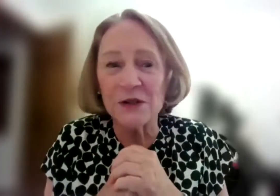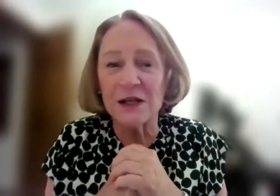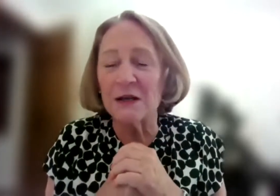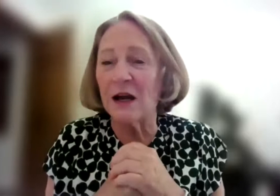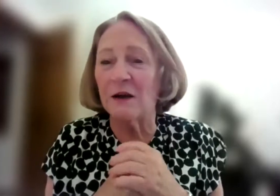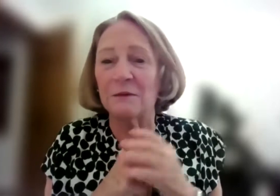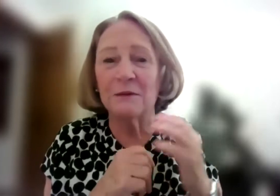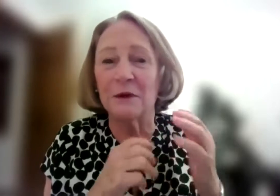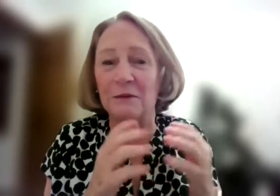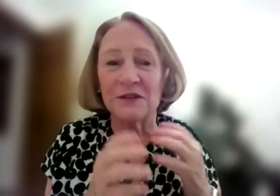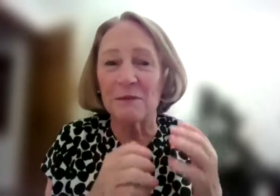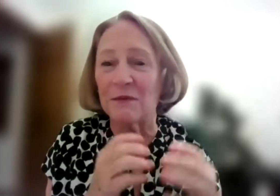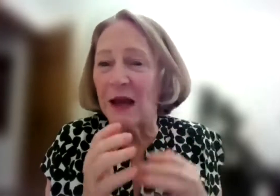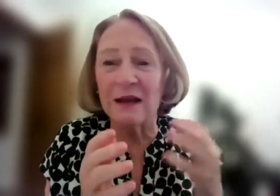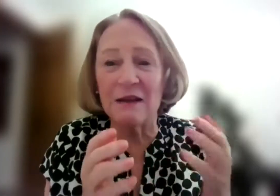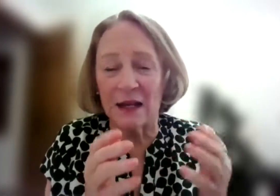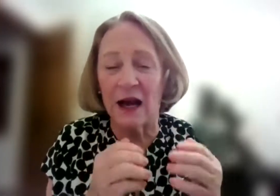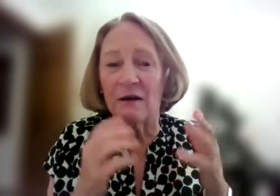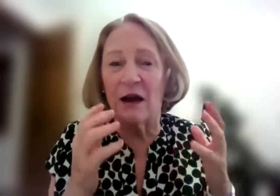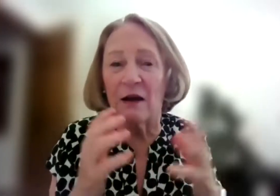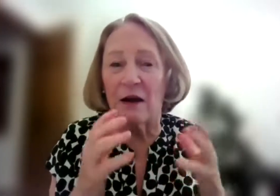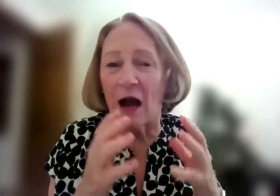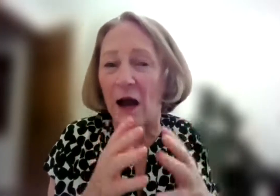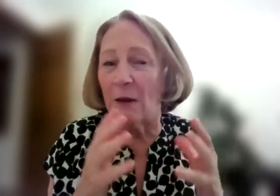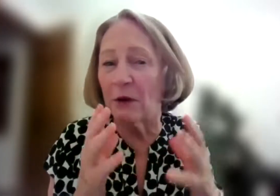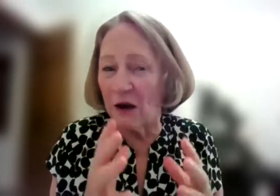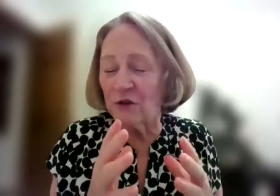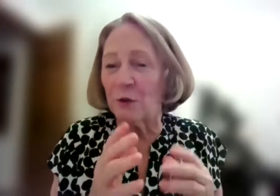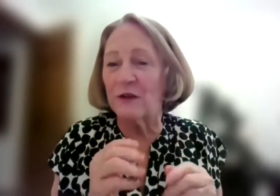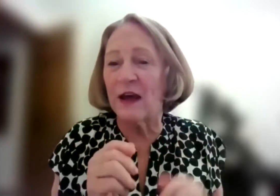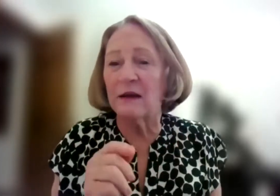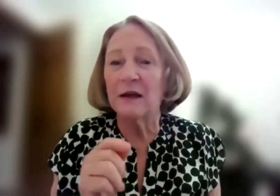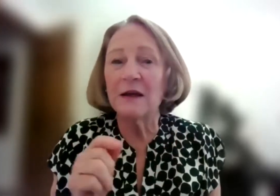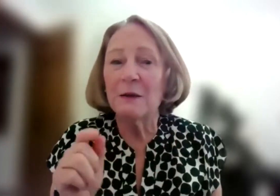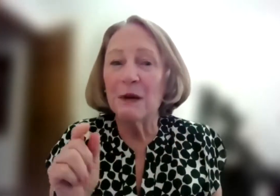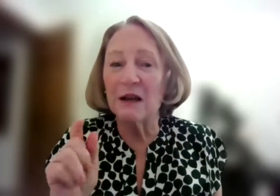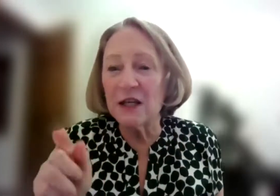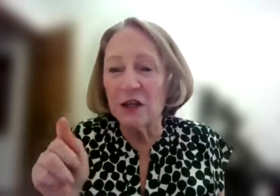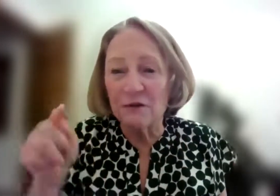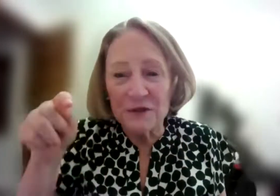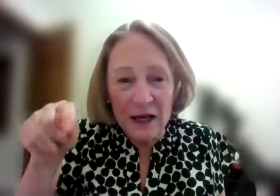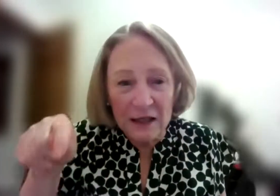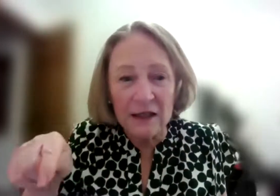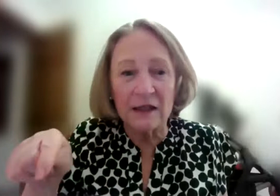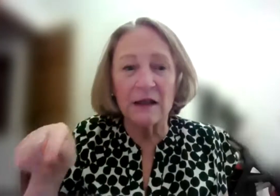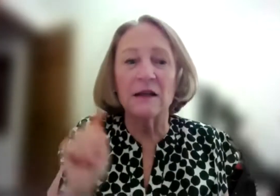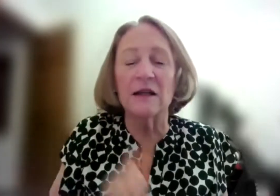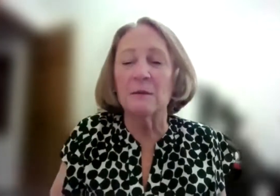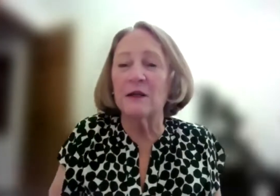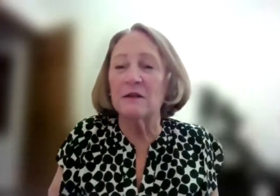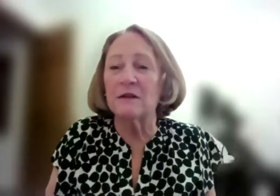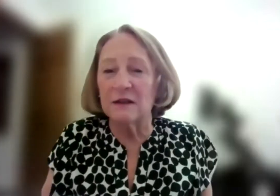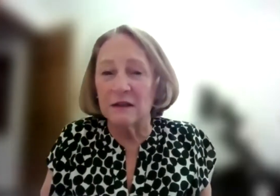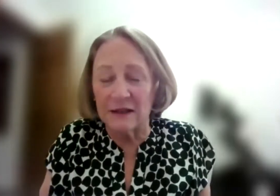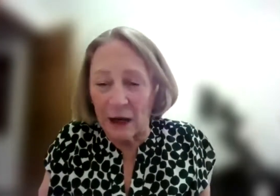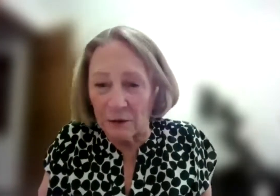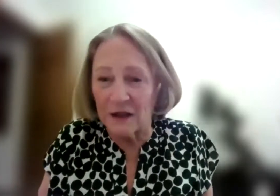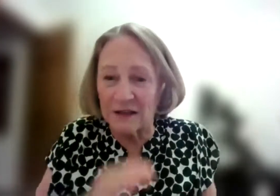affordable housing, anything. I'm comfortable with that, but I think you've taken it a little